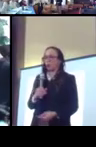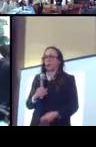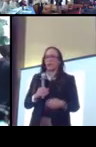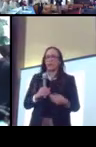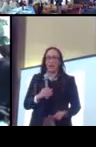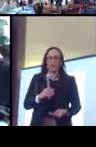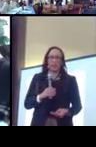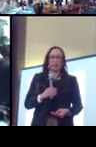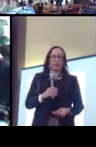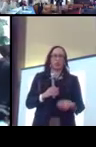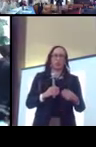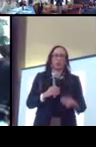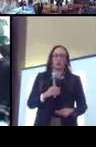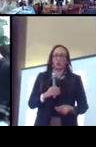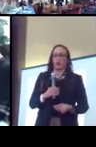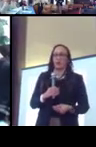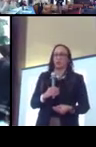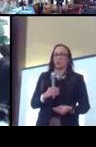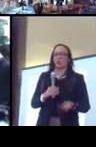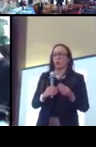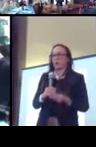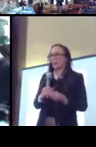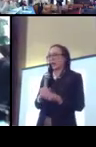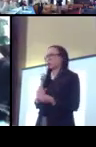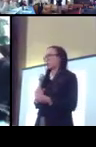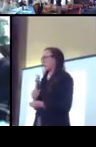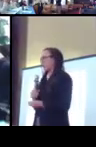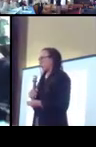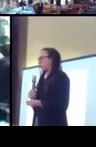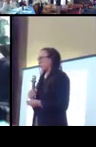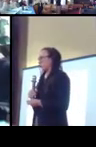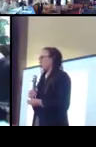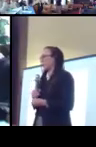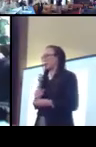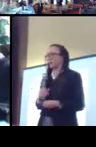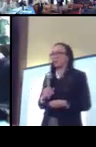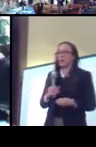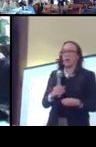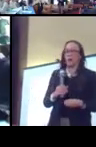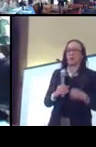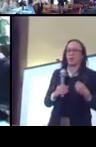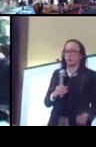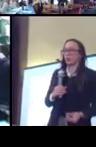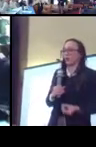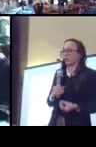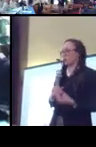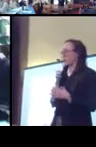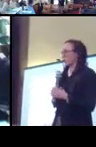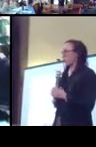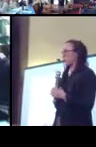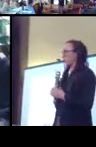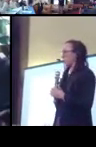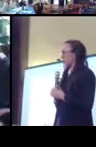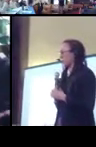continuing to support that ideology, those strategies with the actions in the implementation plan can